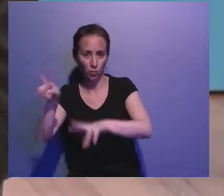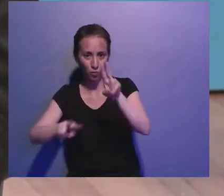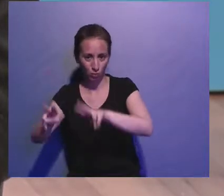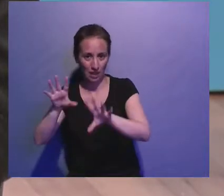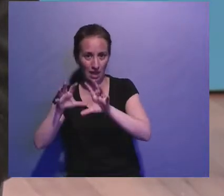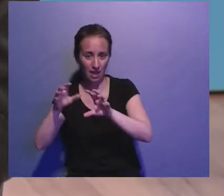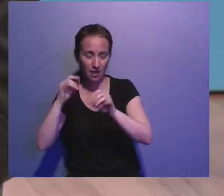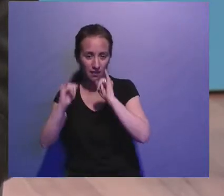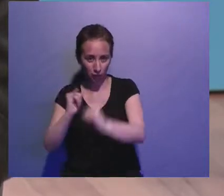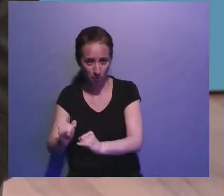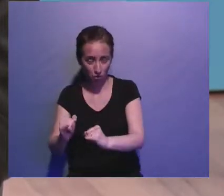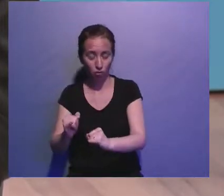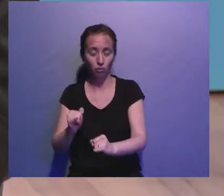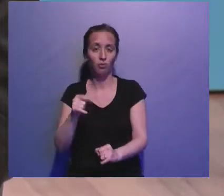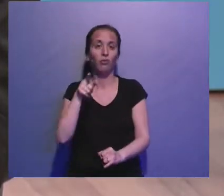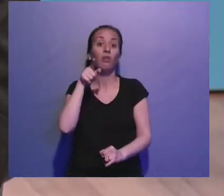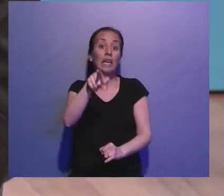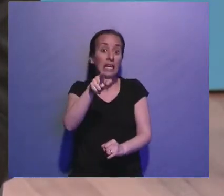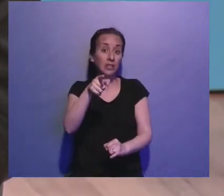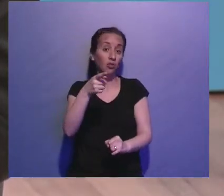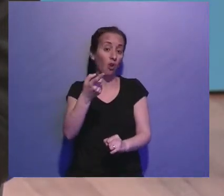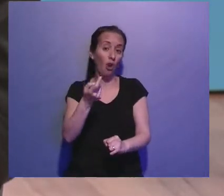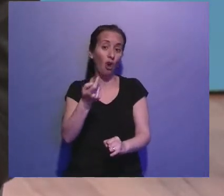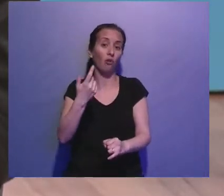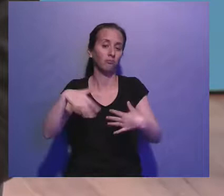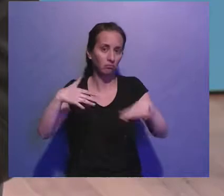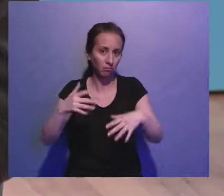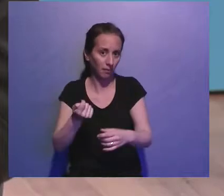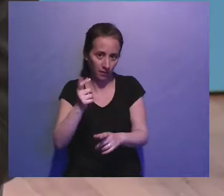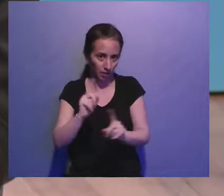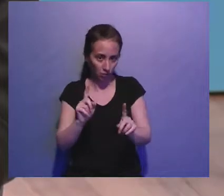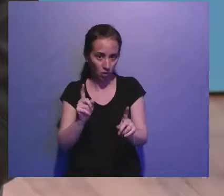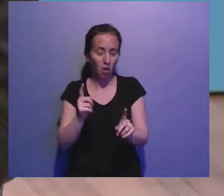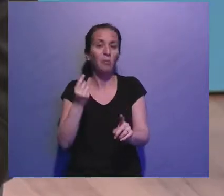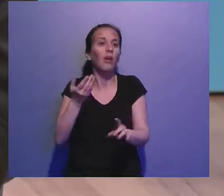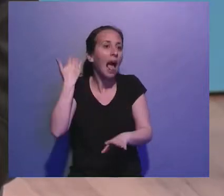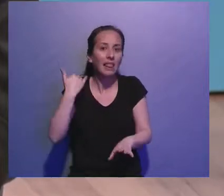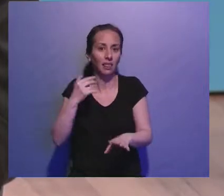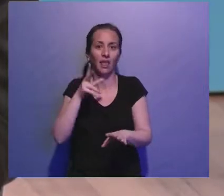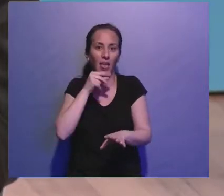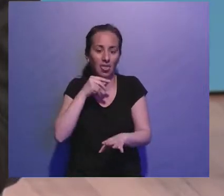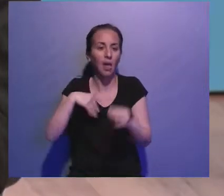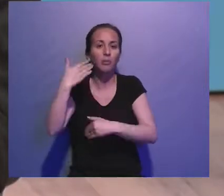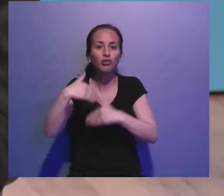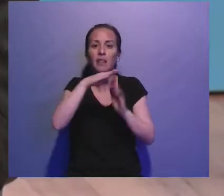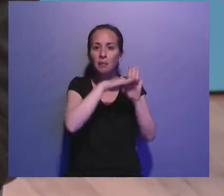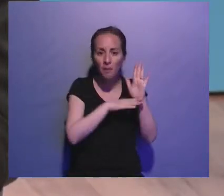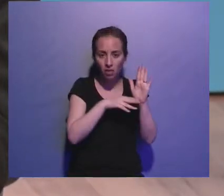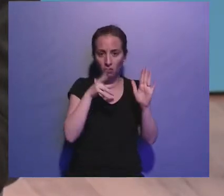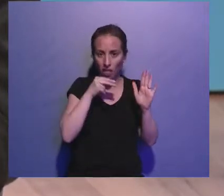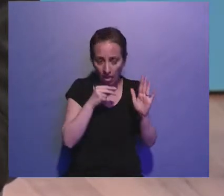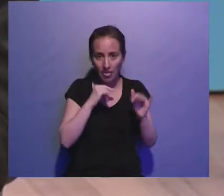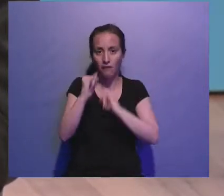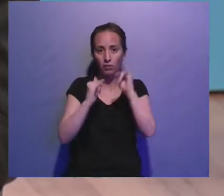information. This is not a minor issue, considering the complex information systems